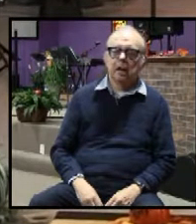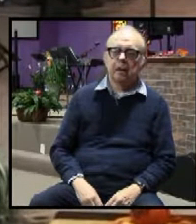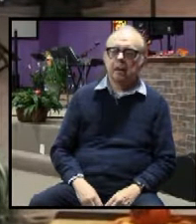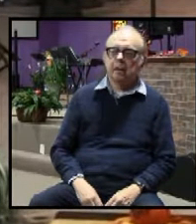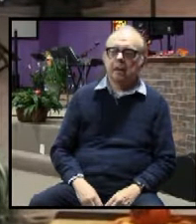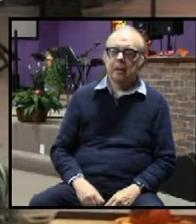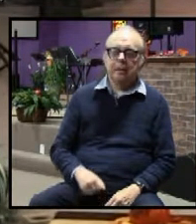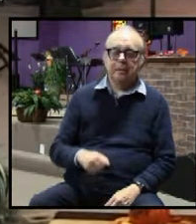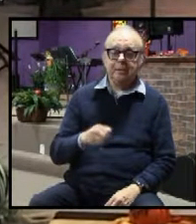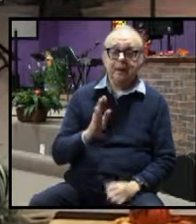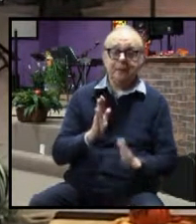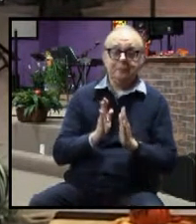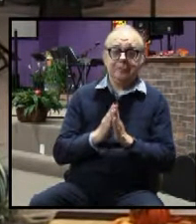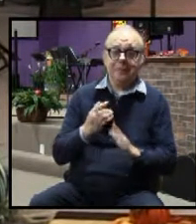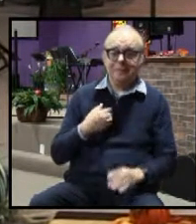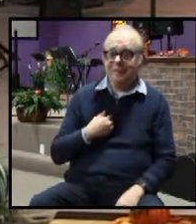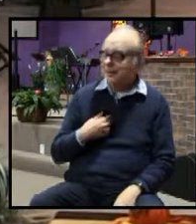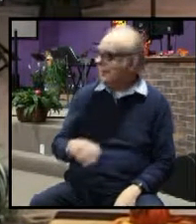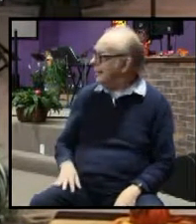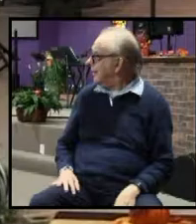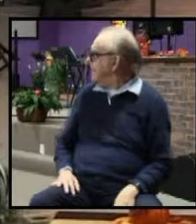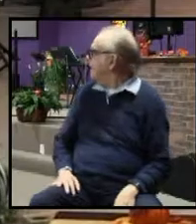God, please pray for them right now.